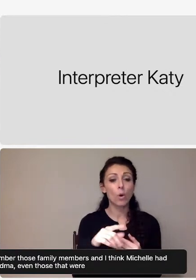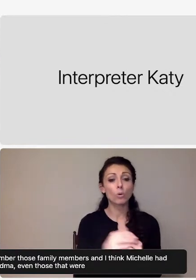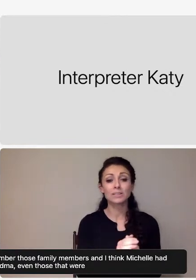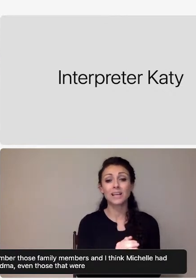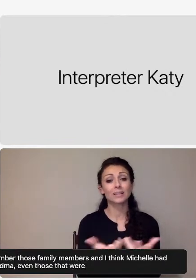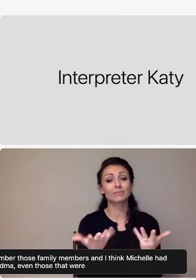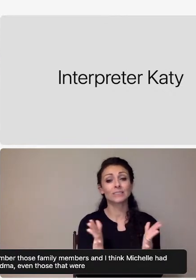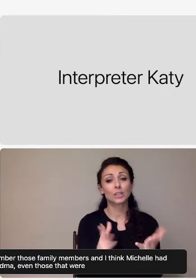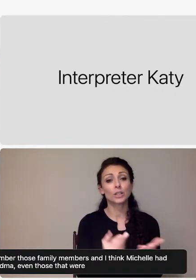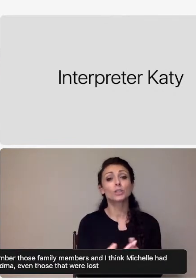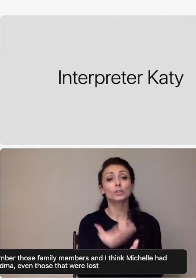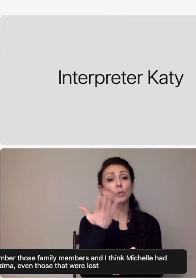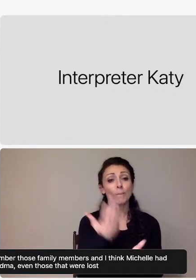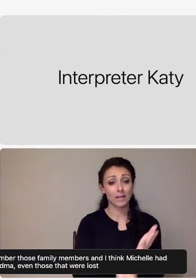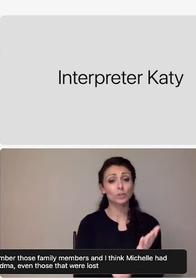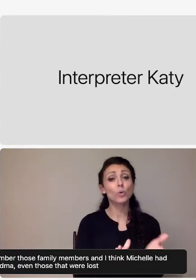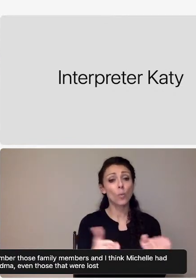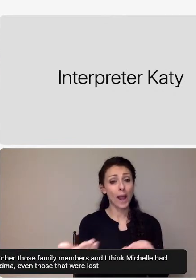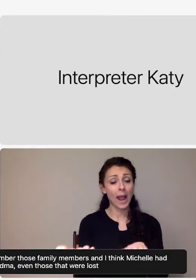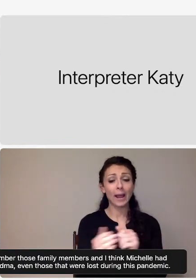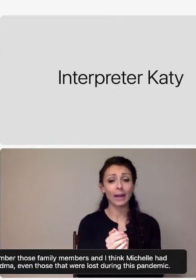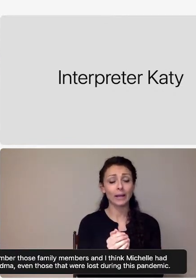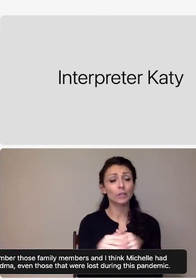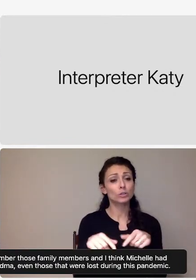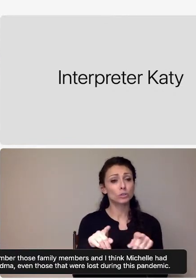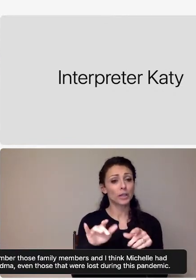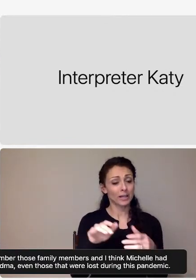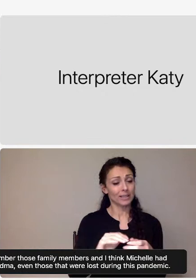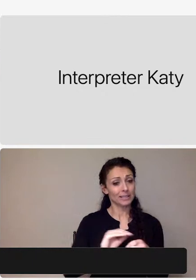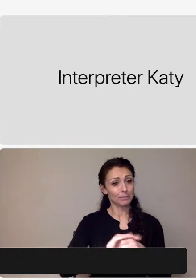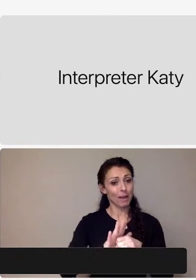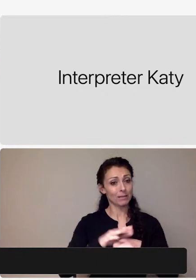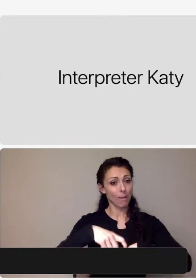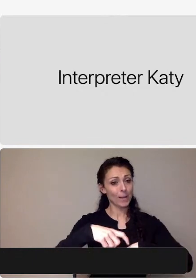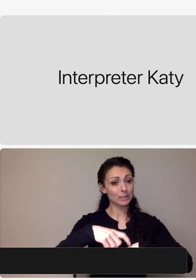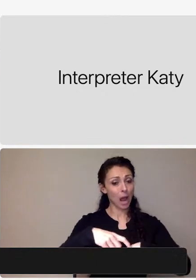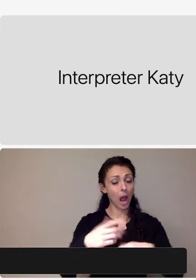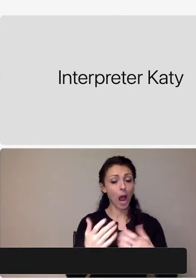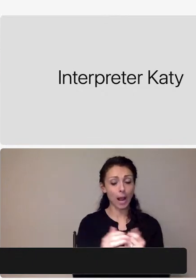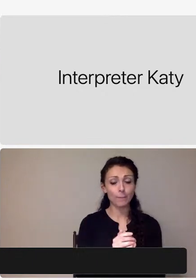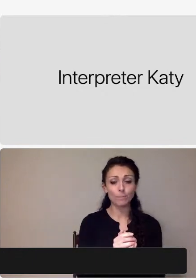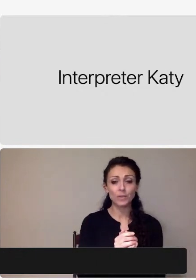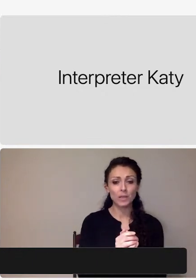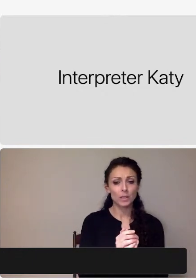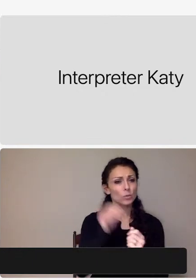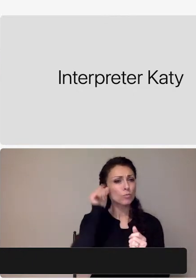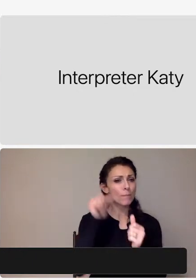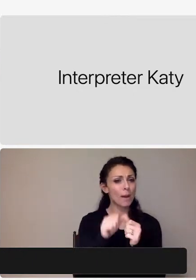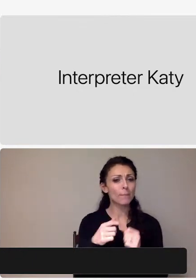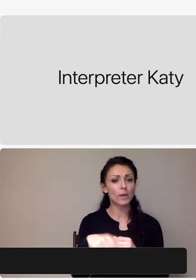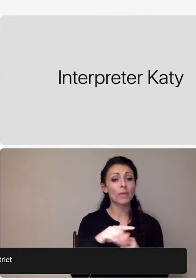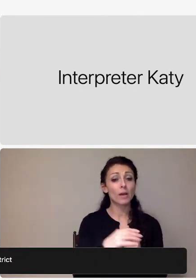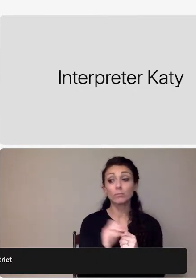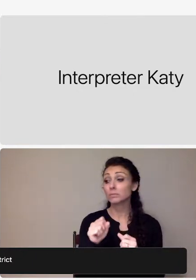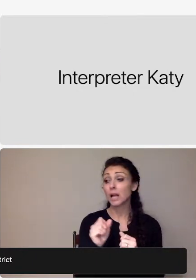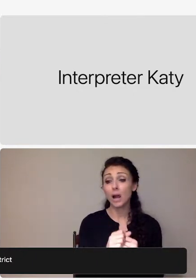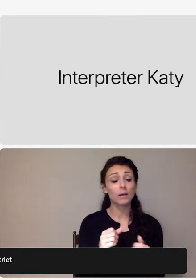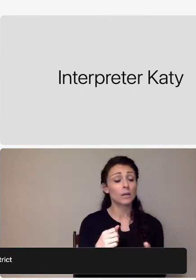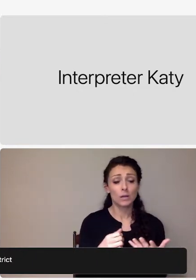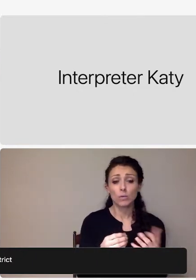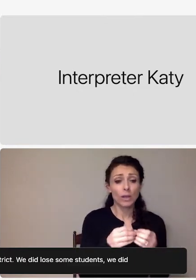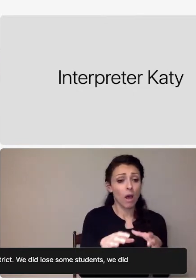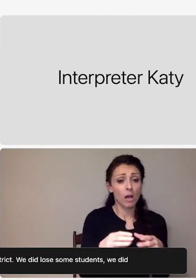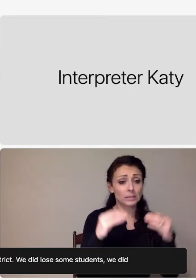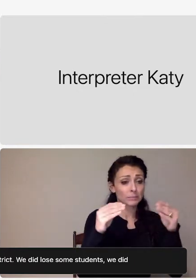lost uh during this pandemic let's remember them let's bring them up we did lose some teachers in our district we did lose some students we did